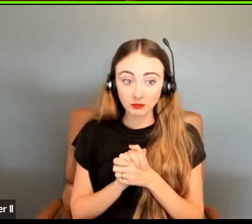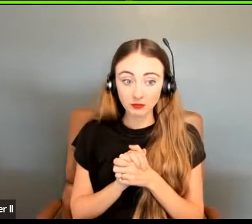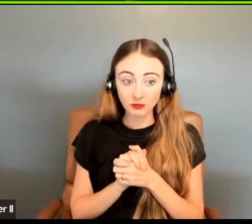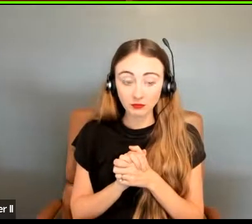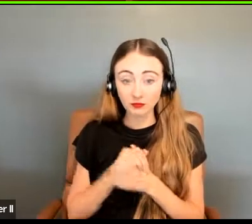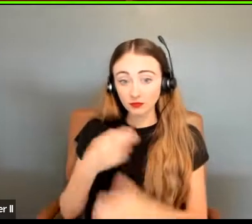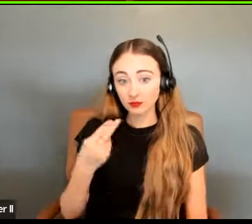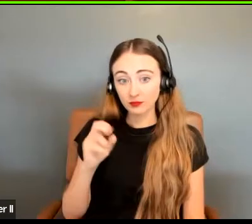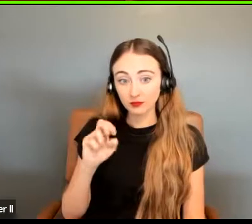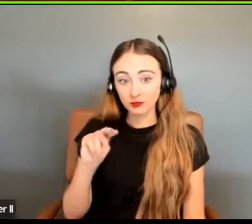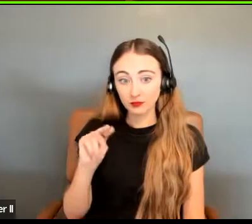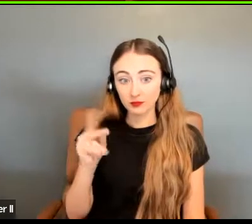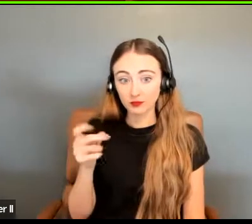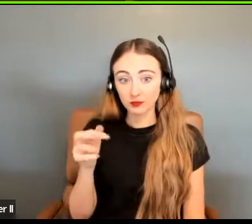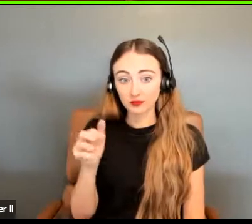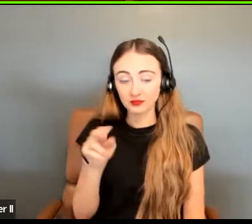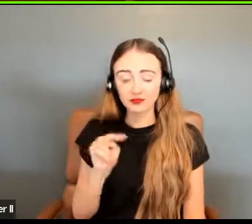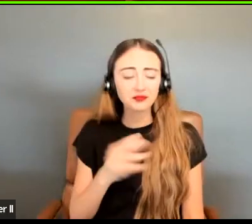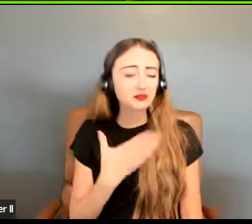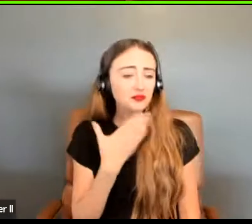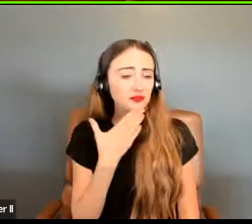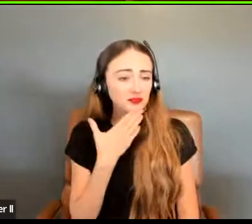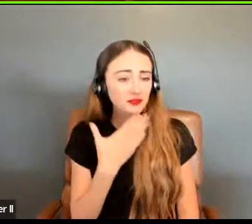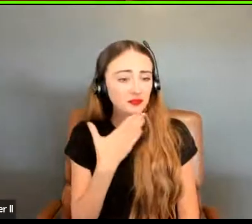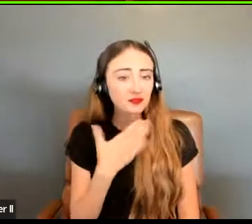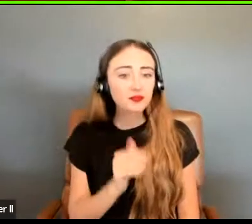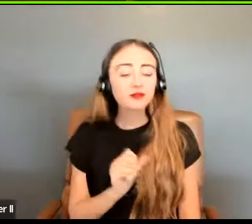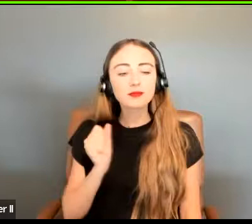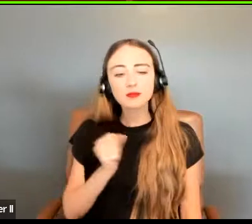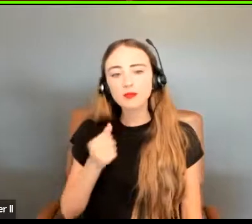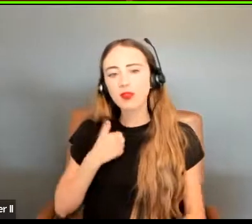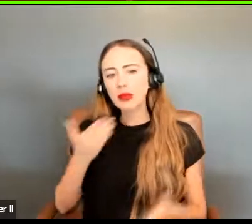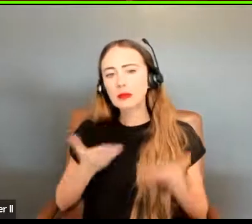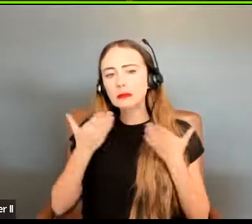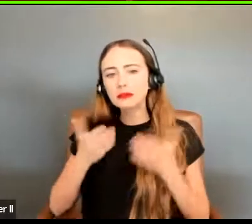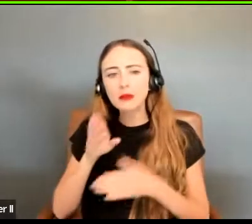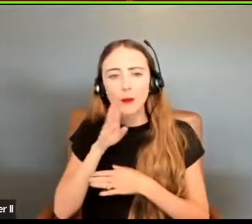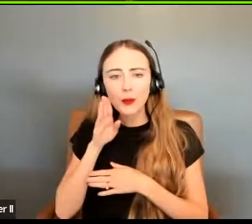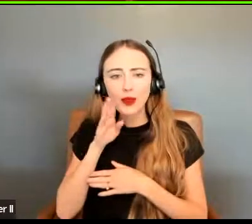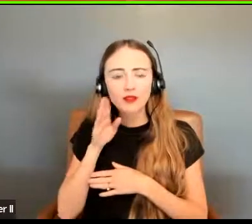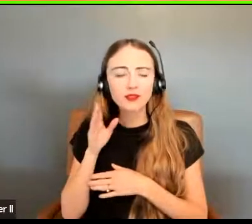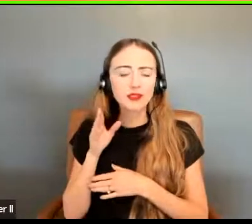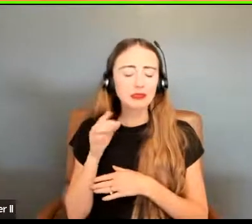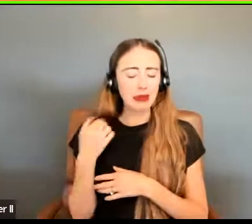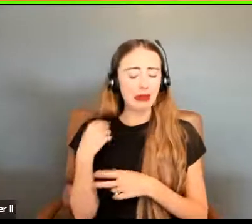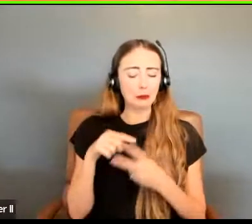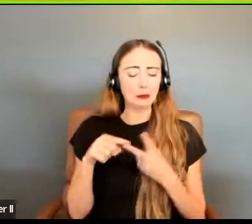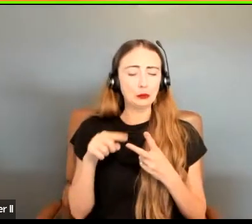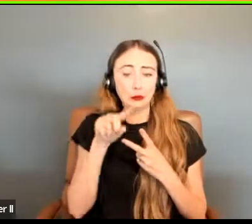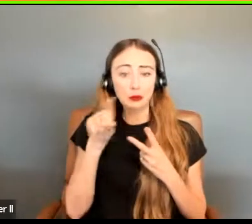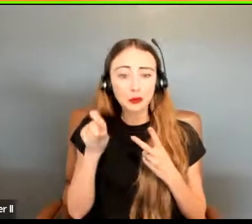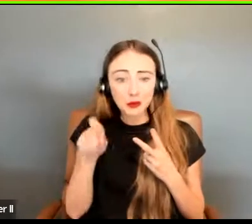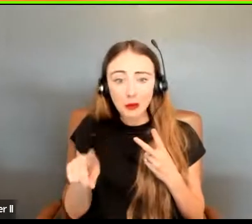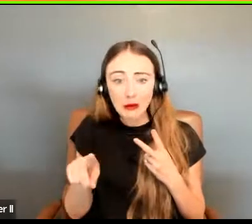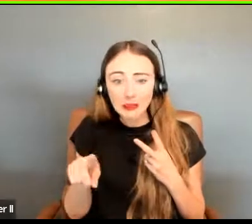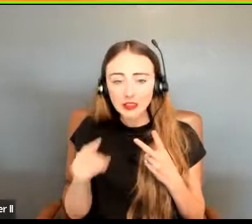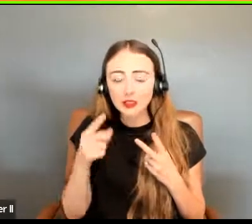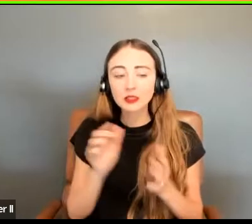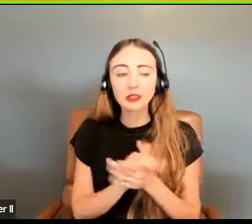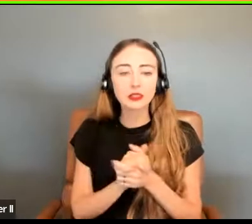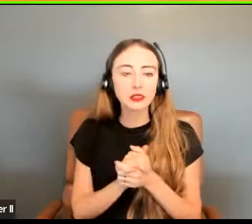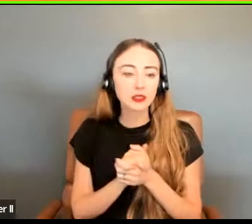Councilmember Henderson. Thank you, Mr. Chairman. I brought this up during the breakfast. I had 2 questions just in terms of